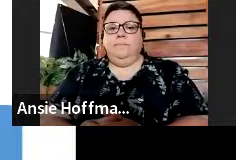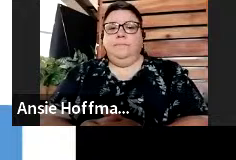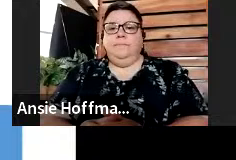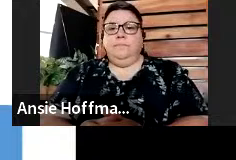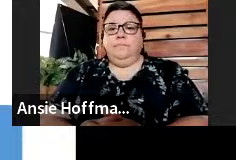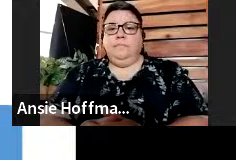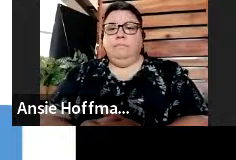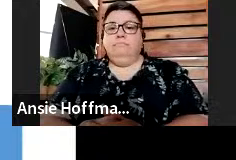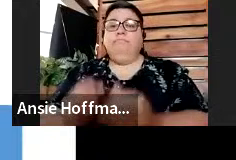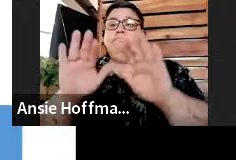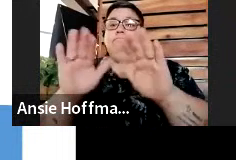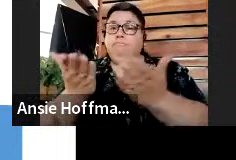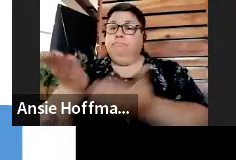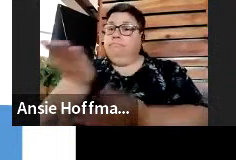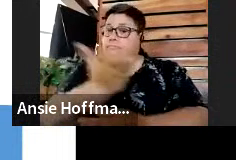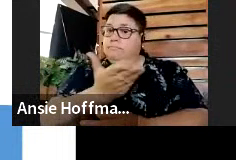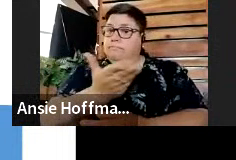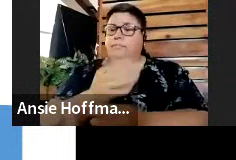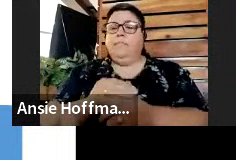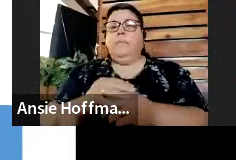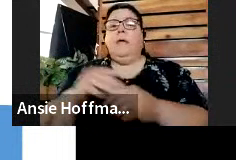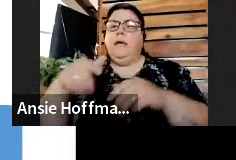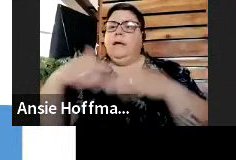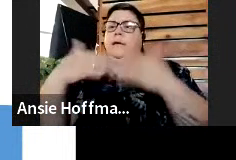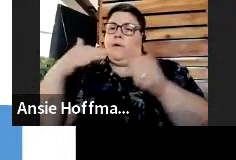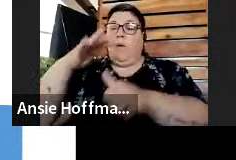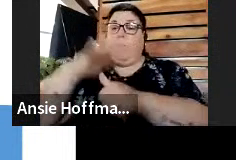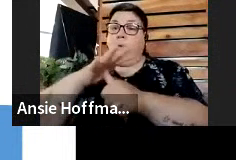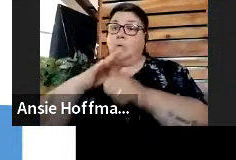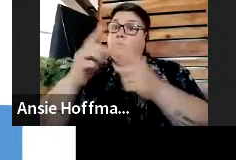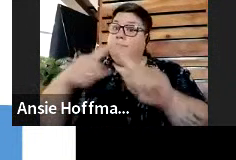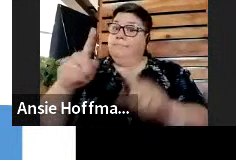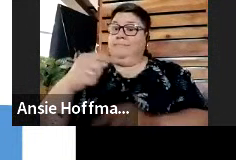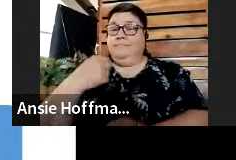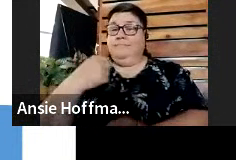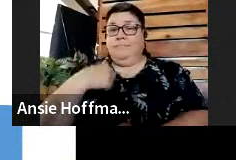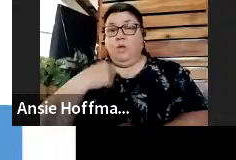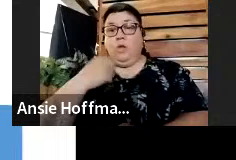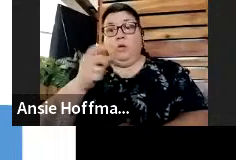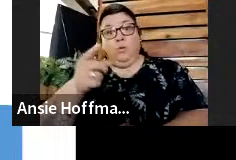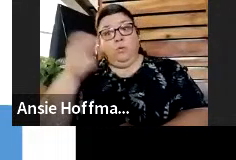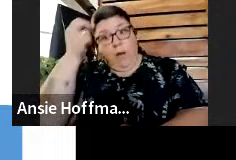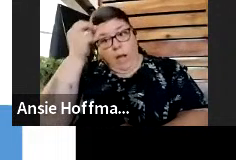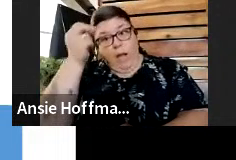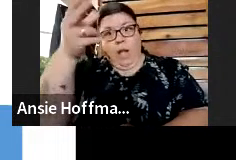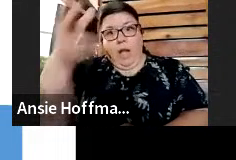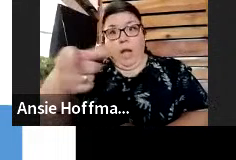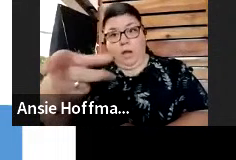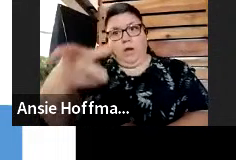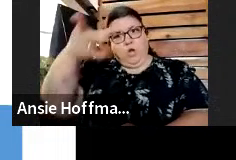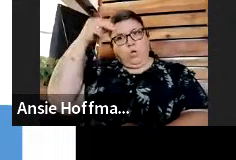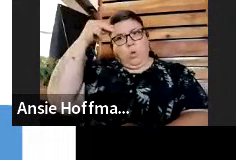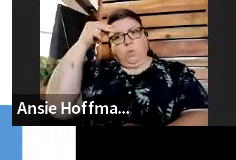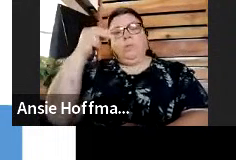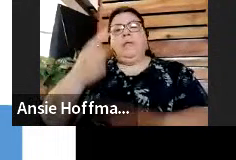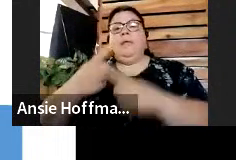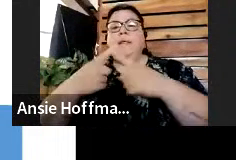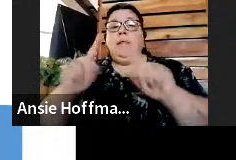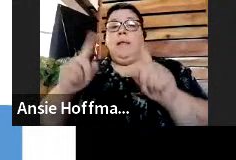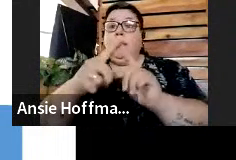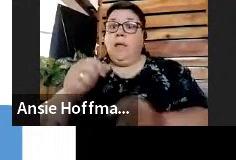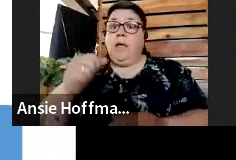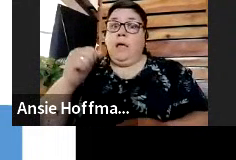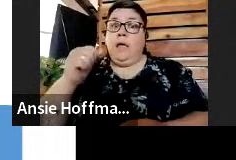Ladies and gentlemen, it is very important for me to note, for you to know that a declaration